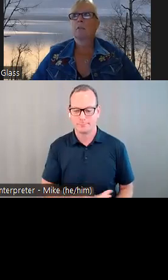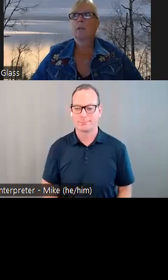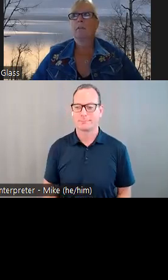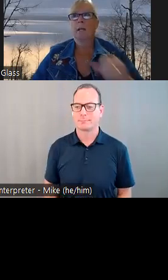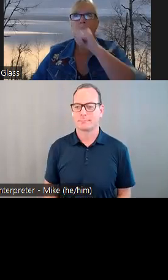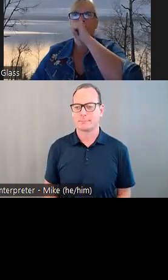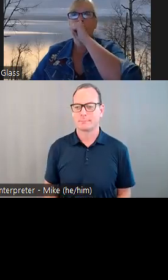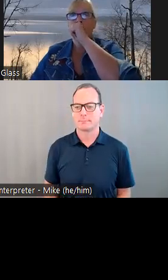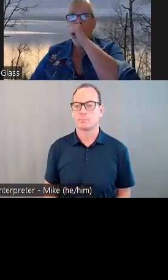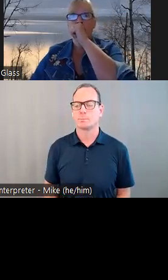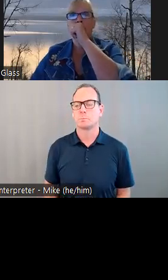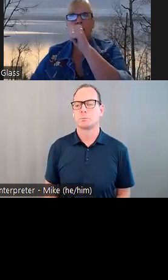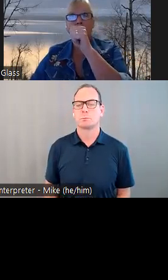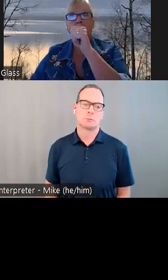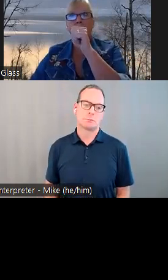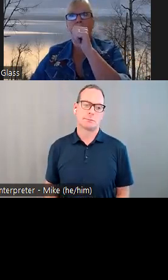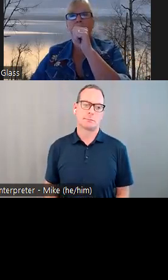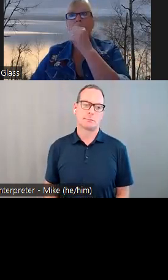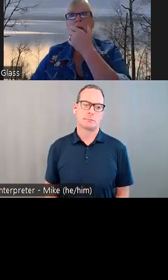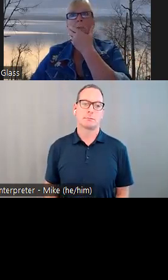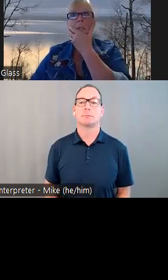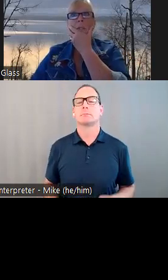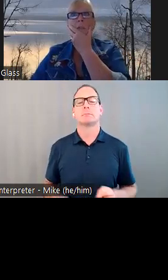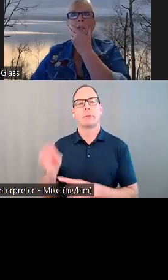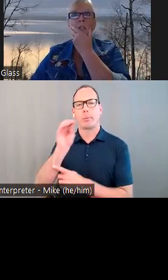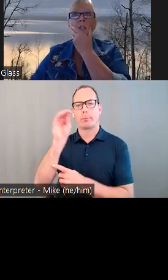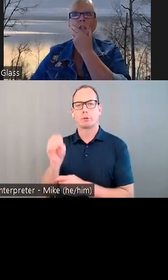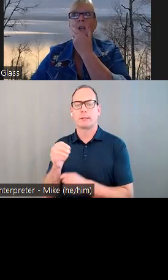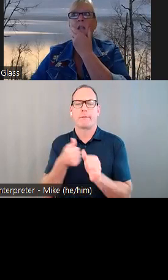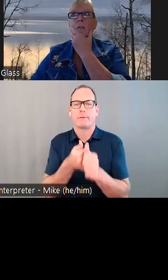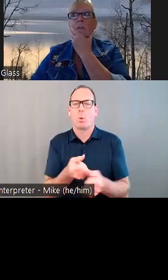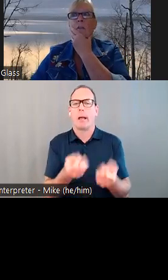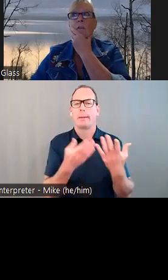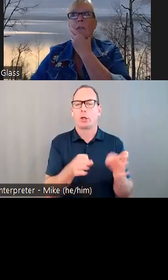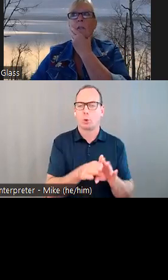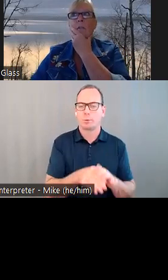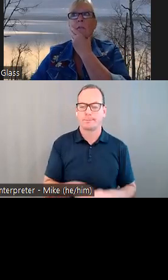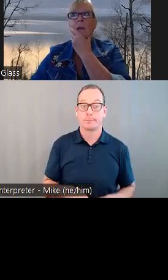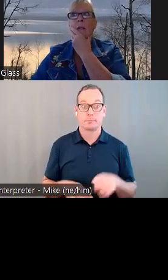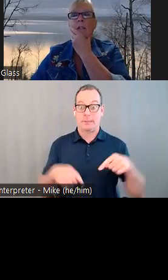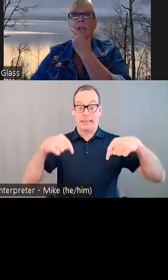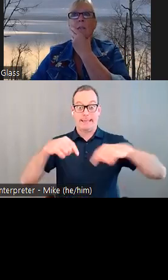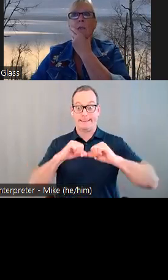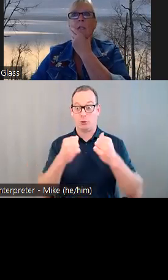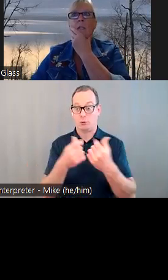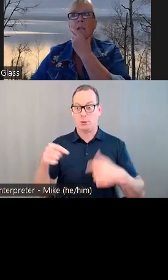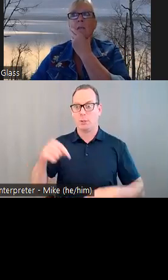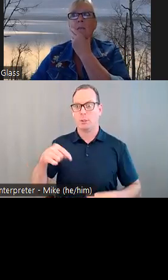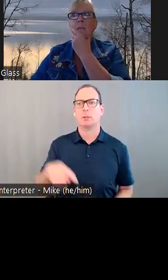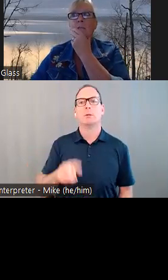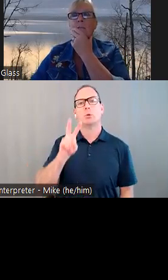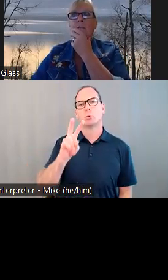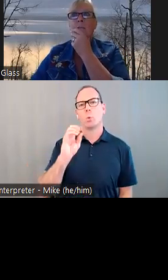Percentages are arrived at based on closed files. So this particular organization had 203 closed files at this point in the